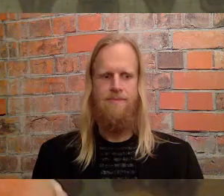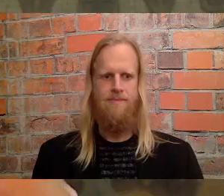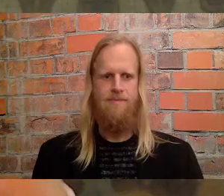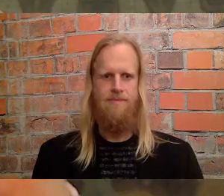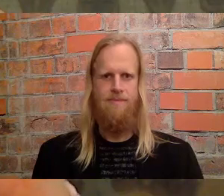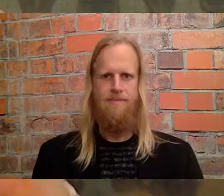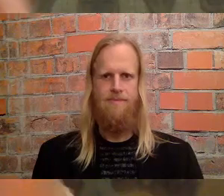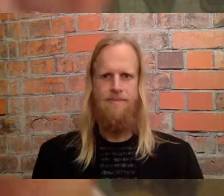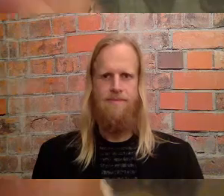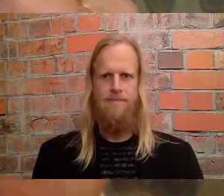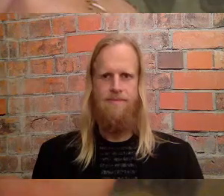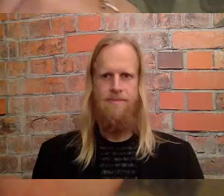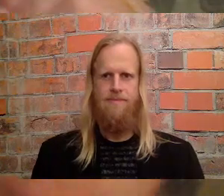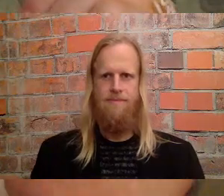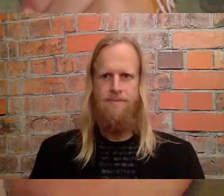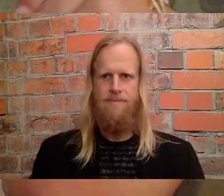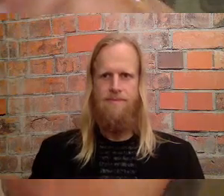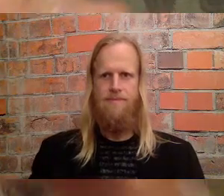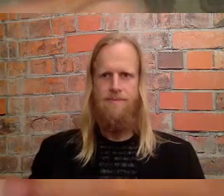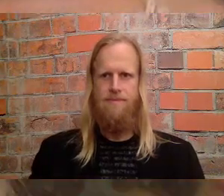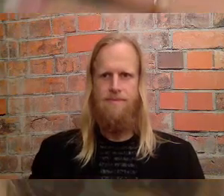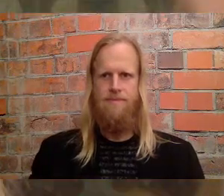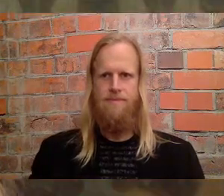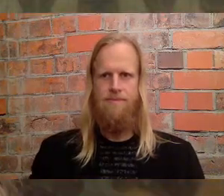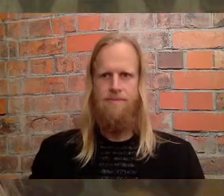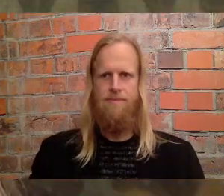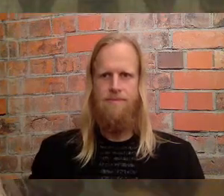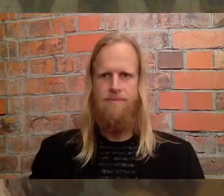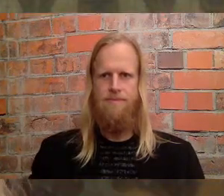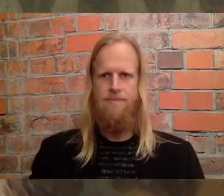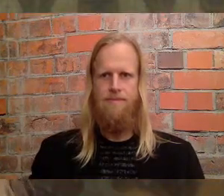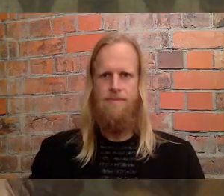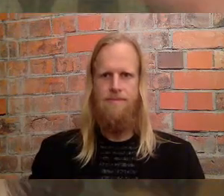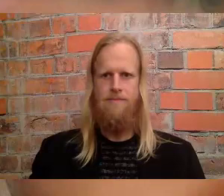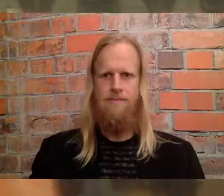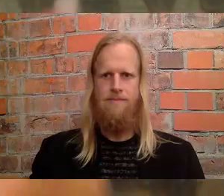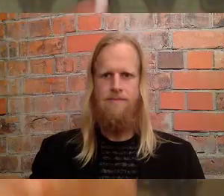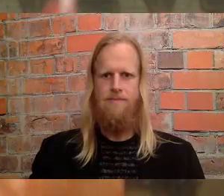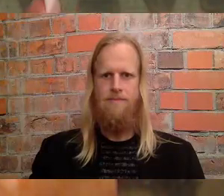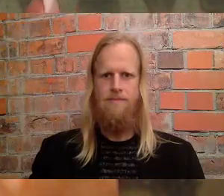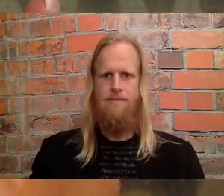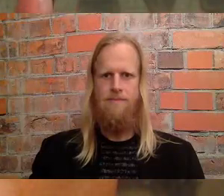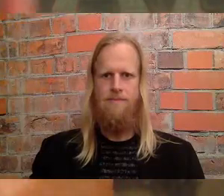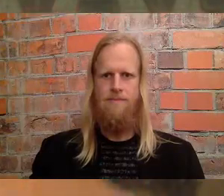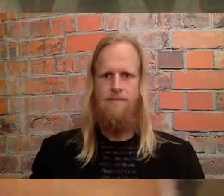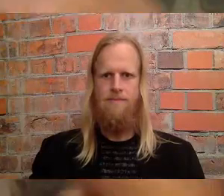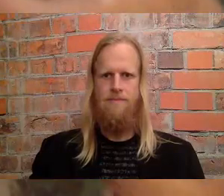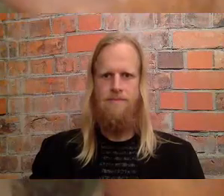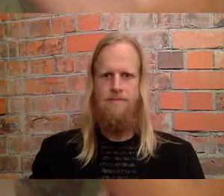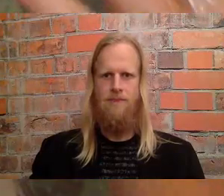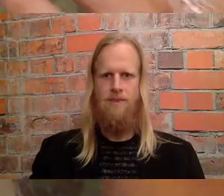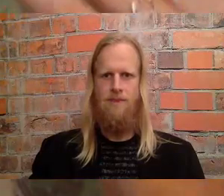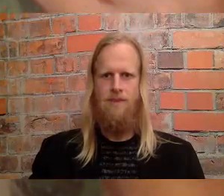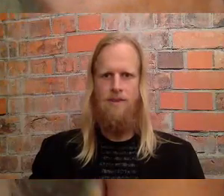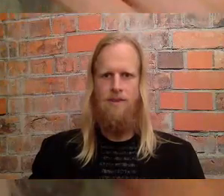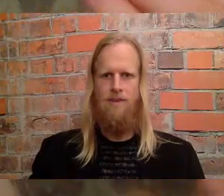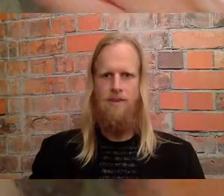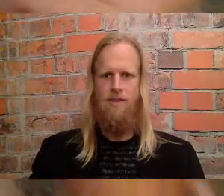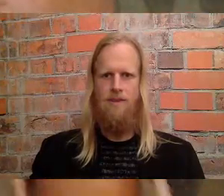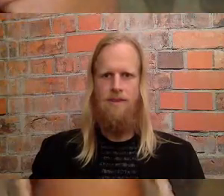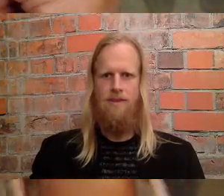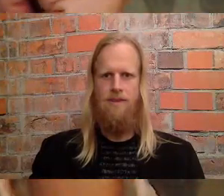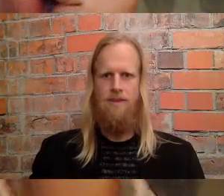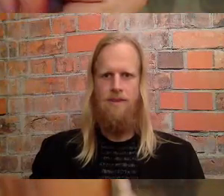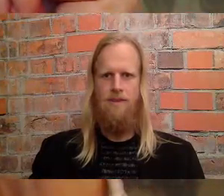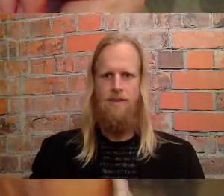last 5 minutes. It's a series of questions to help you do inner work very quickly and evolve and